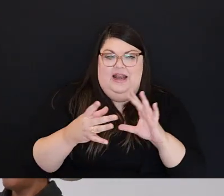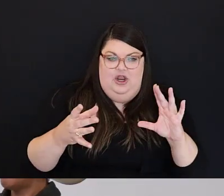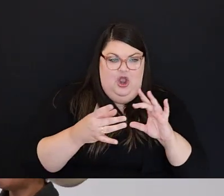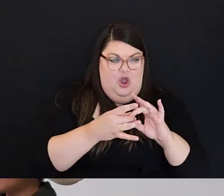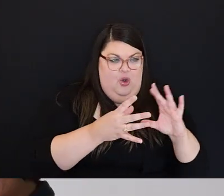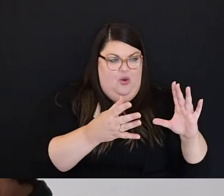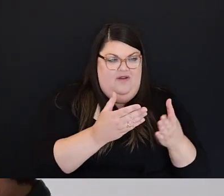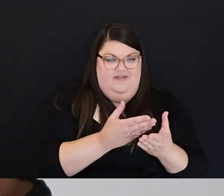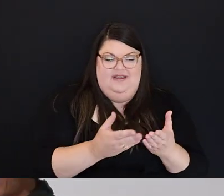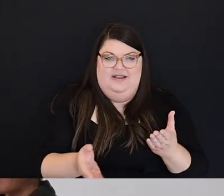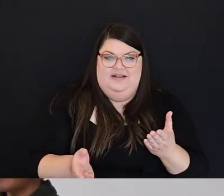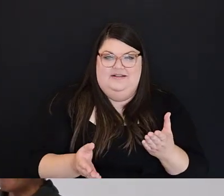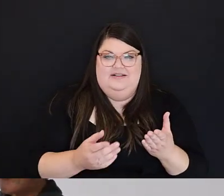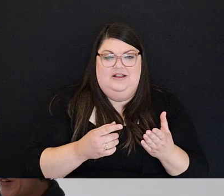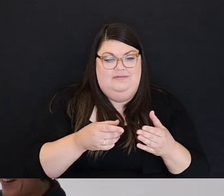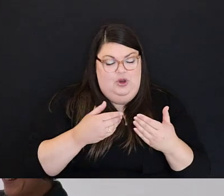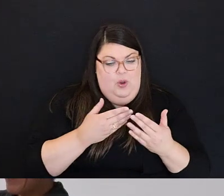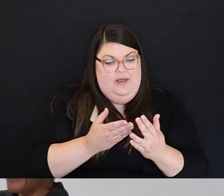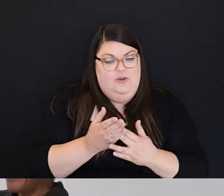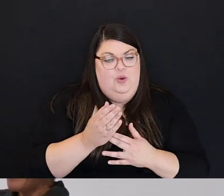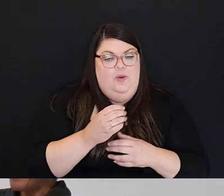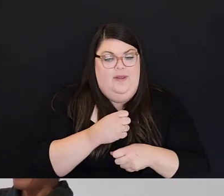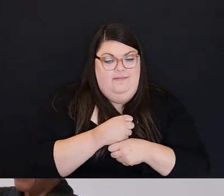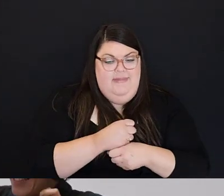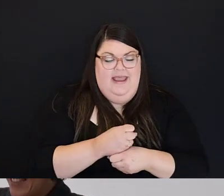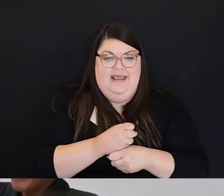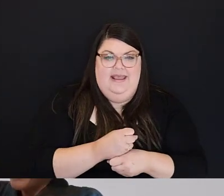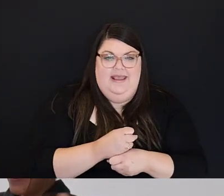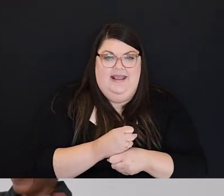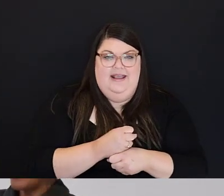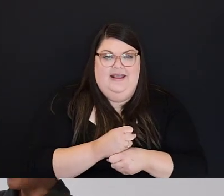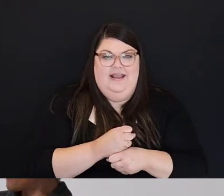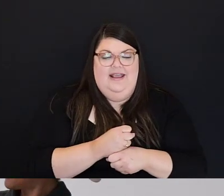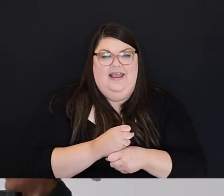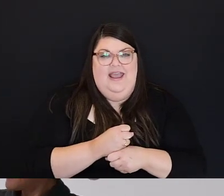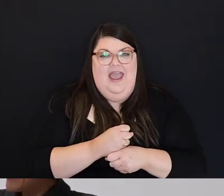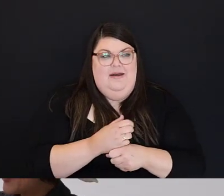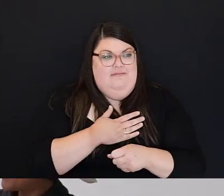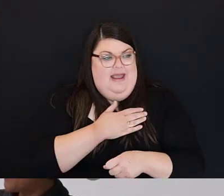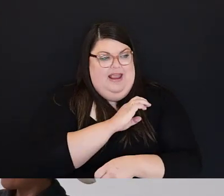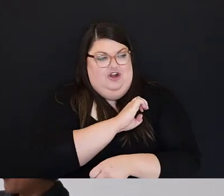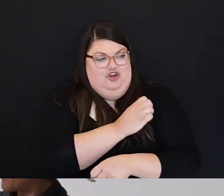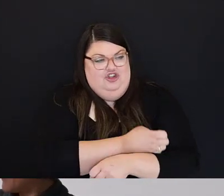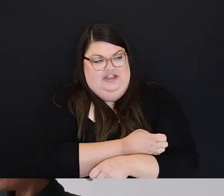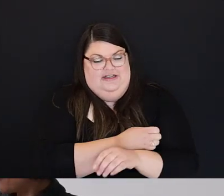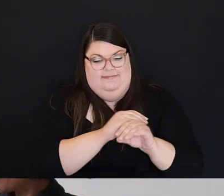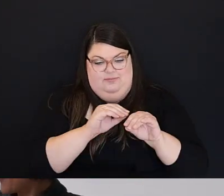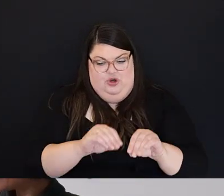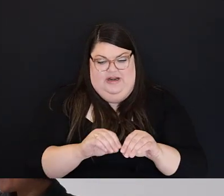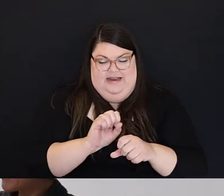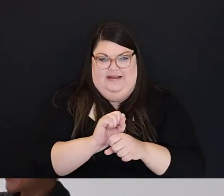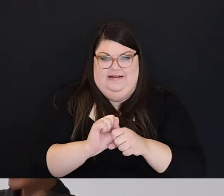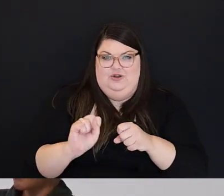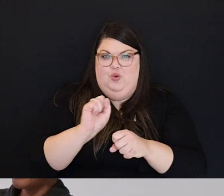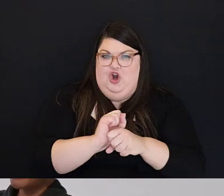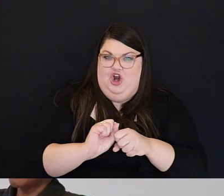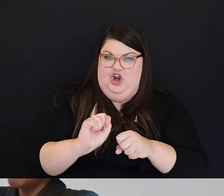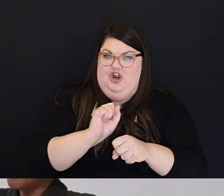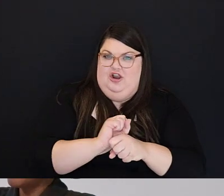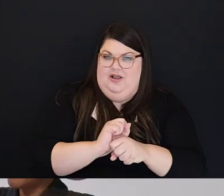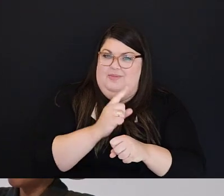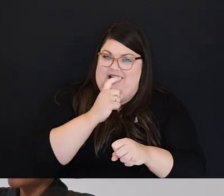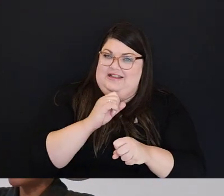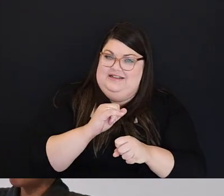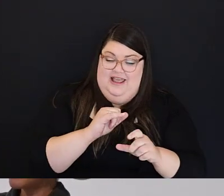through the making and like putting these energies into the works, because that's what